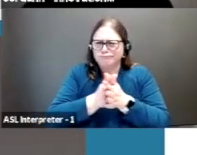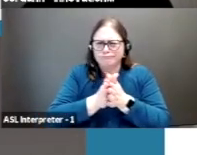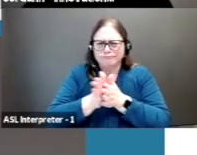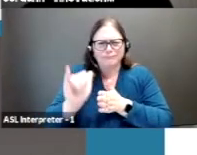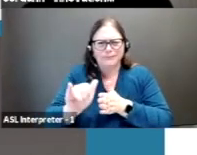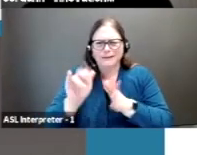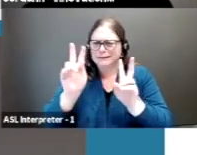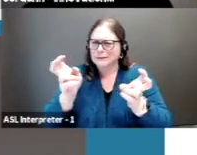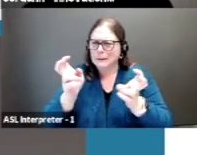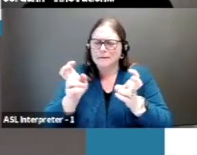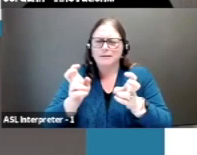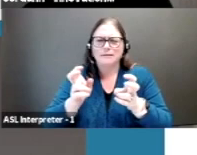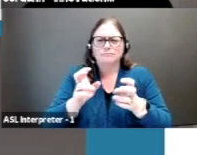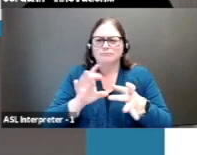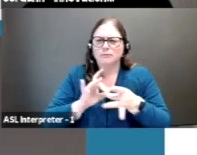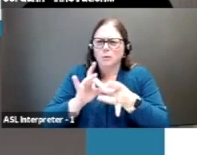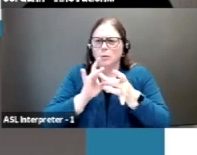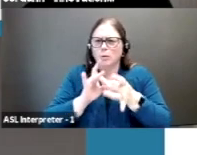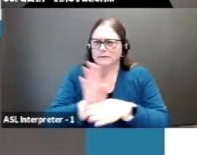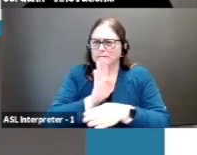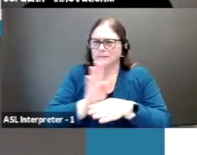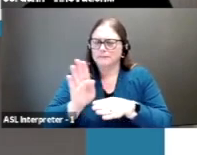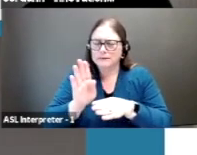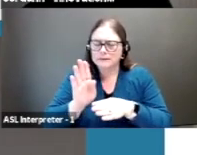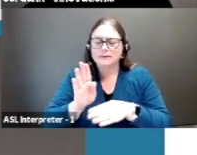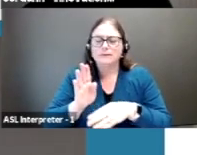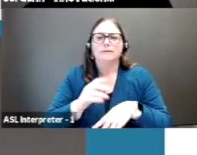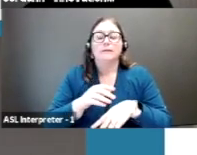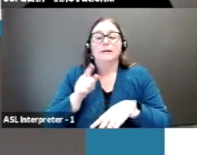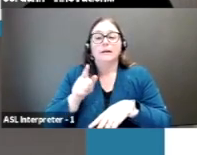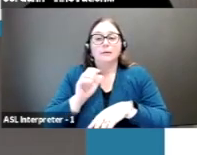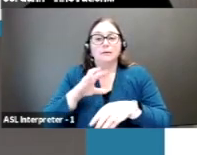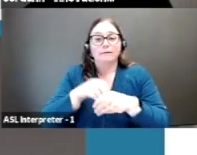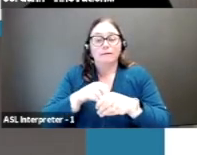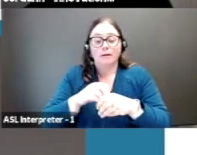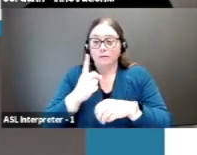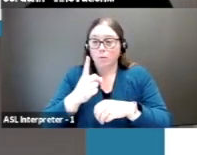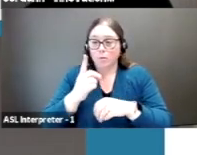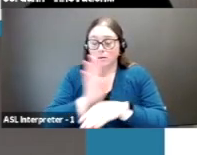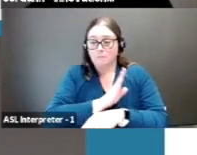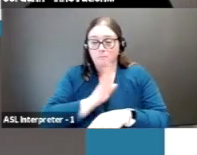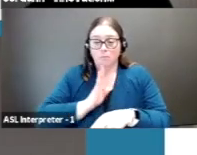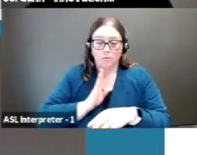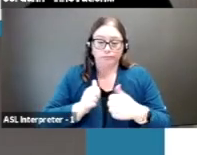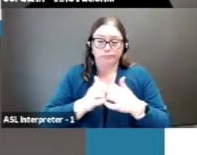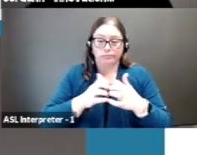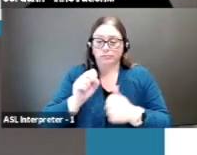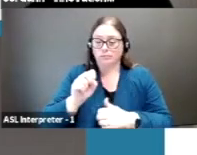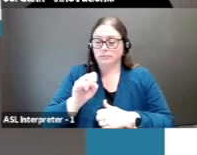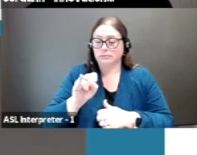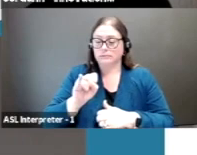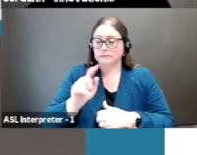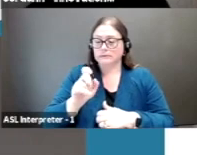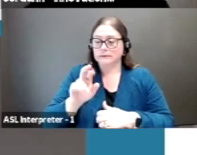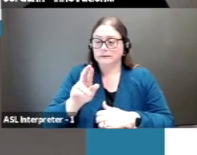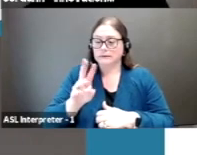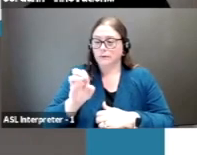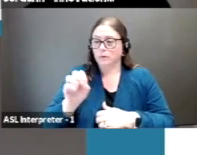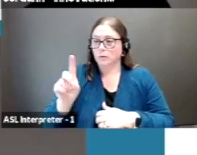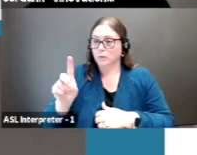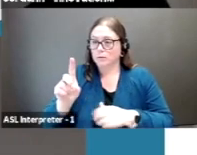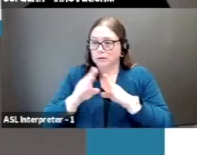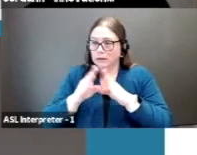experience starting and working in cooperative businesses. He was on the founding boards of Silverwood Housing Cooperative, Guelph Food